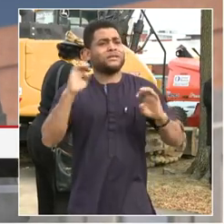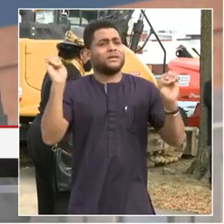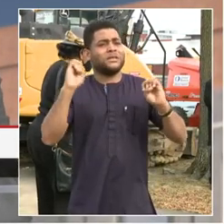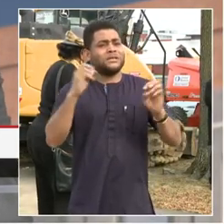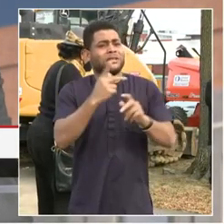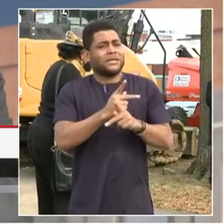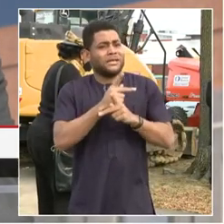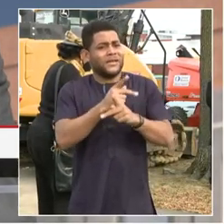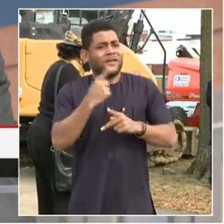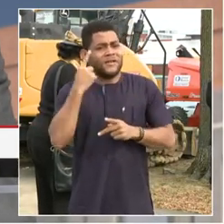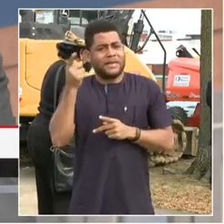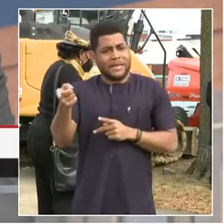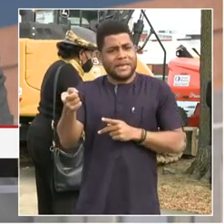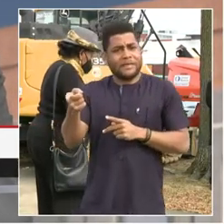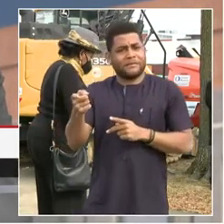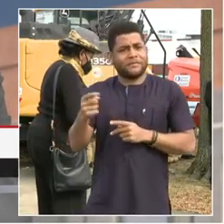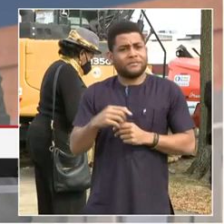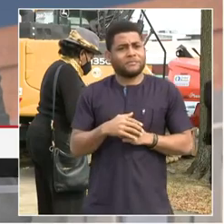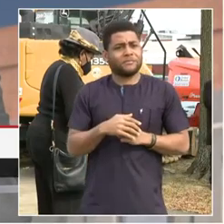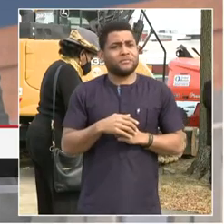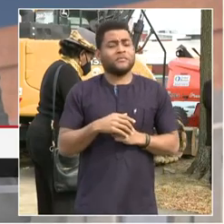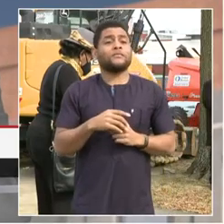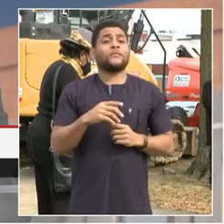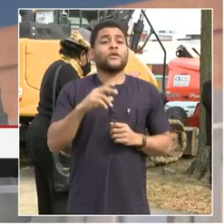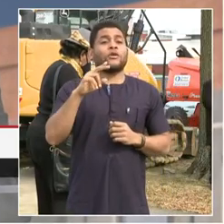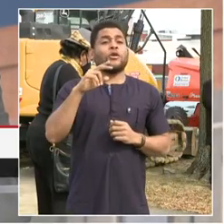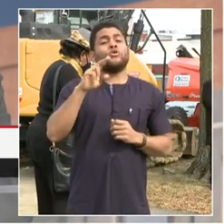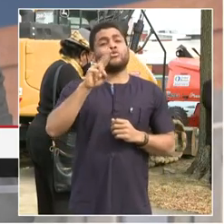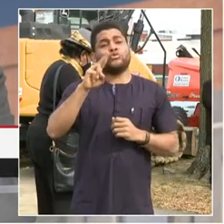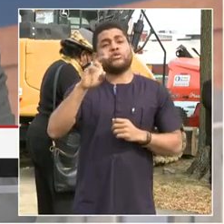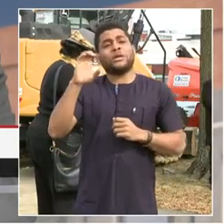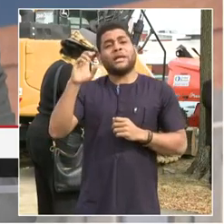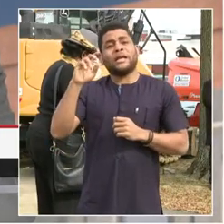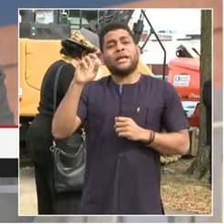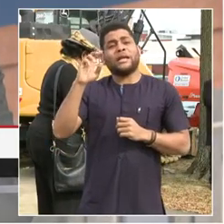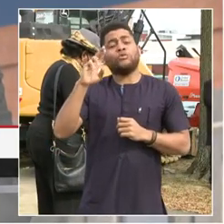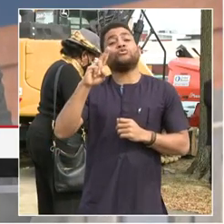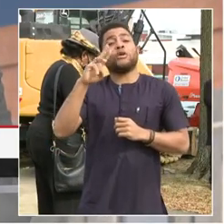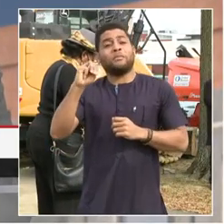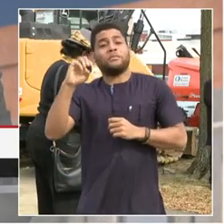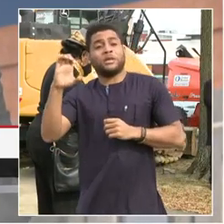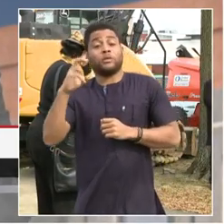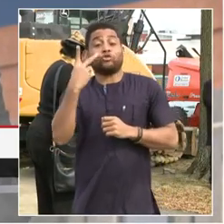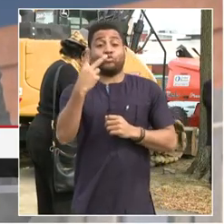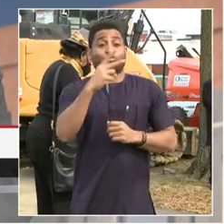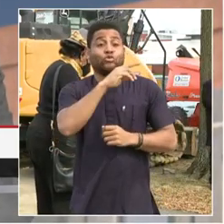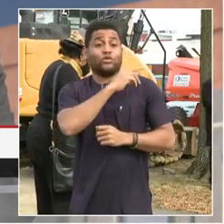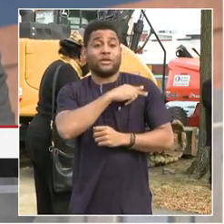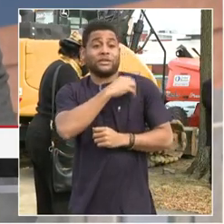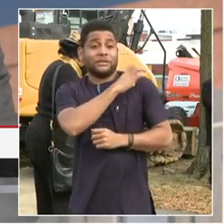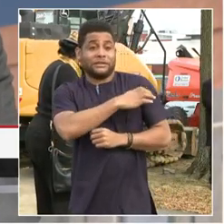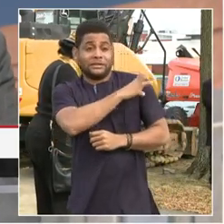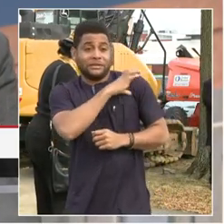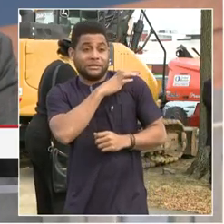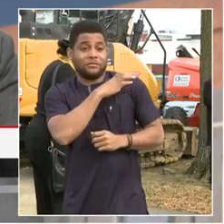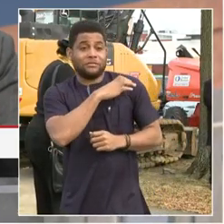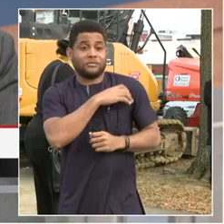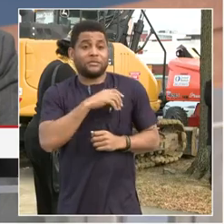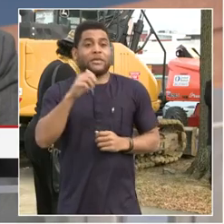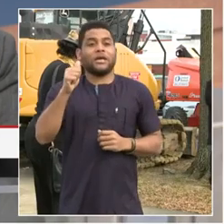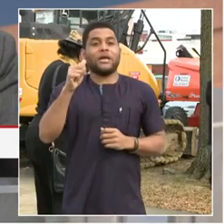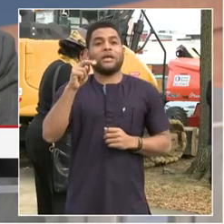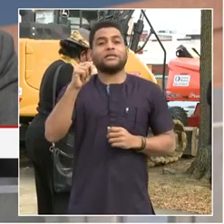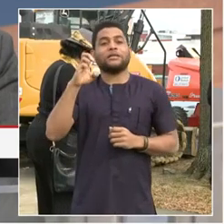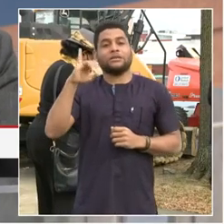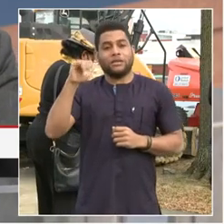Center, at our two major clinics, one in downtown historic Anacostia and the other at